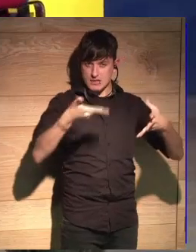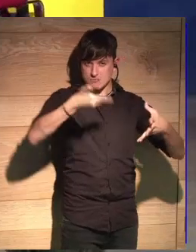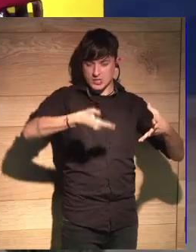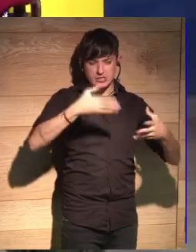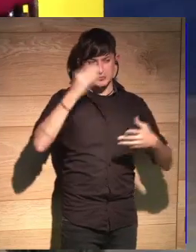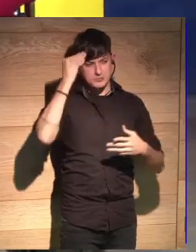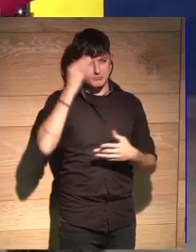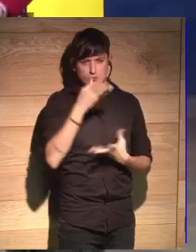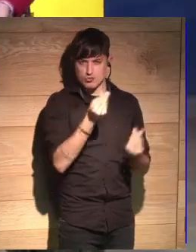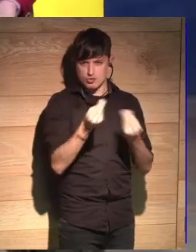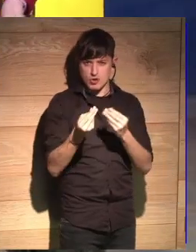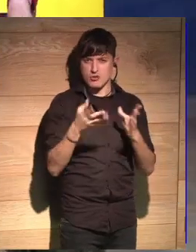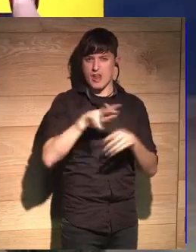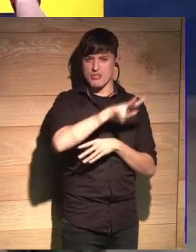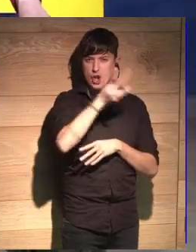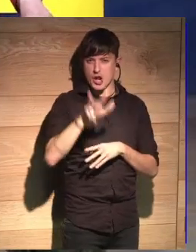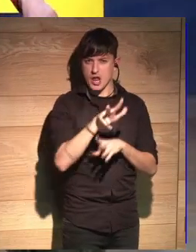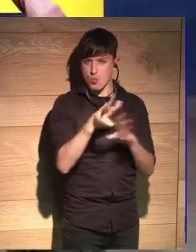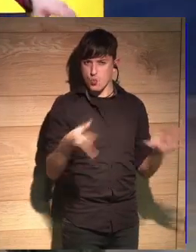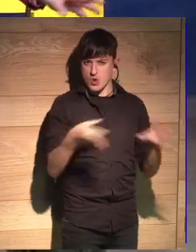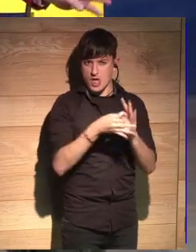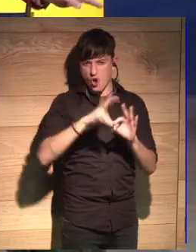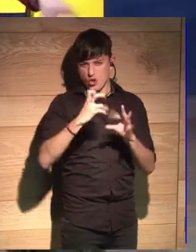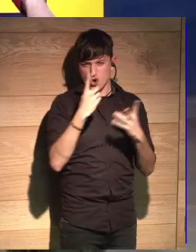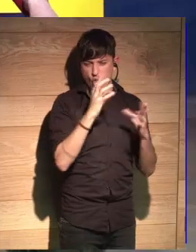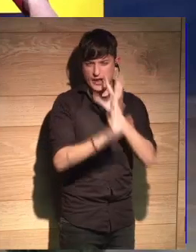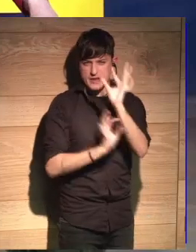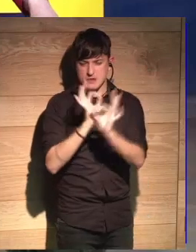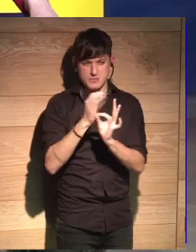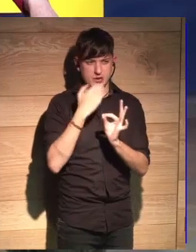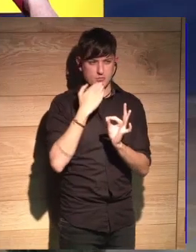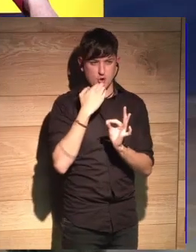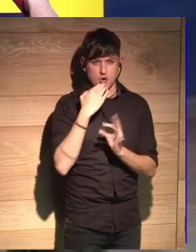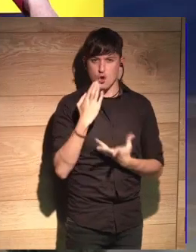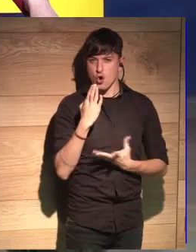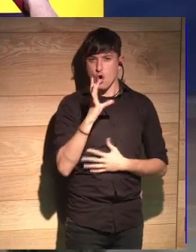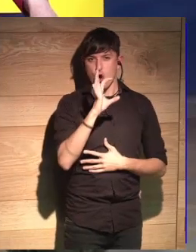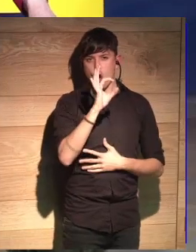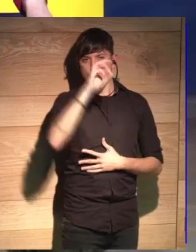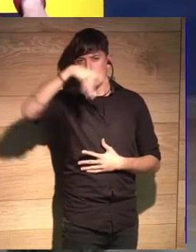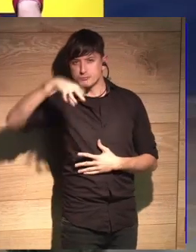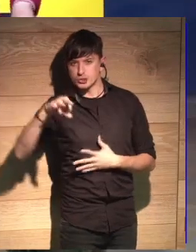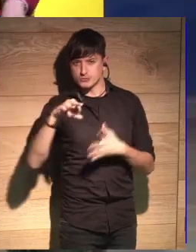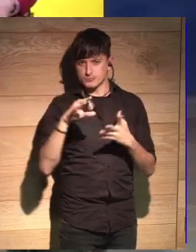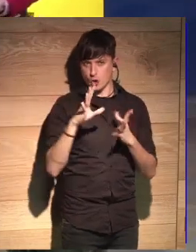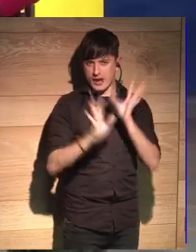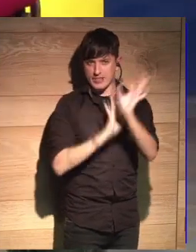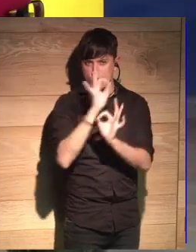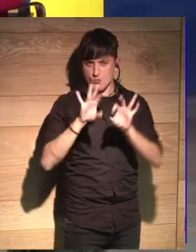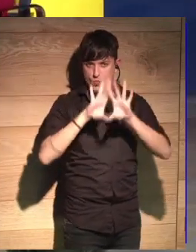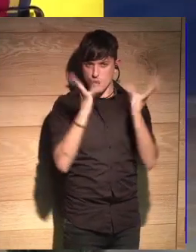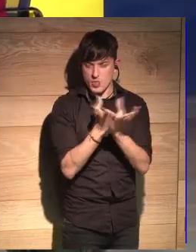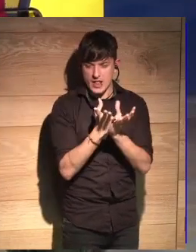Nations, but there are others. There's the World Health Organization, which took the lead in eliminating smallpox. There